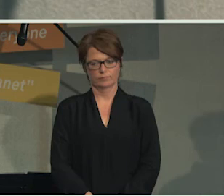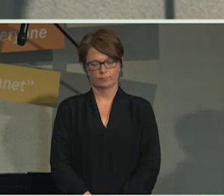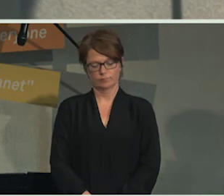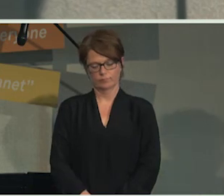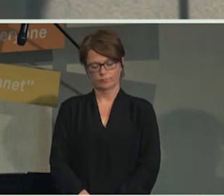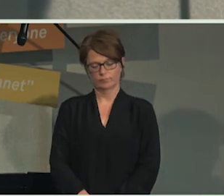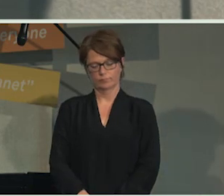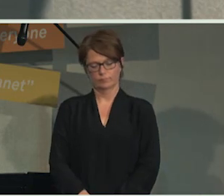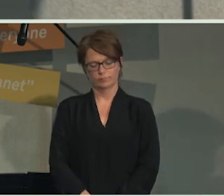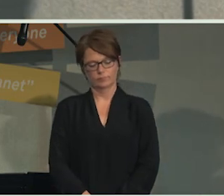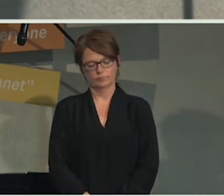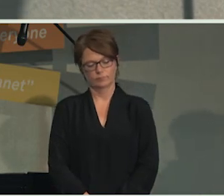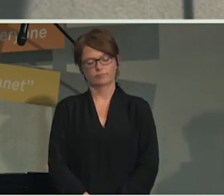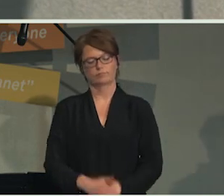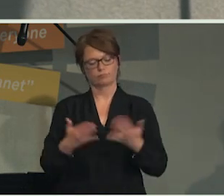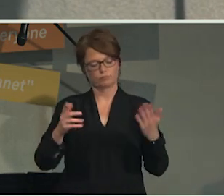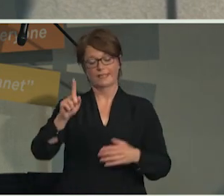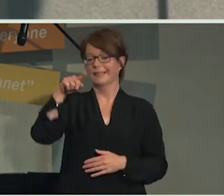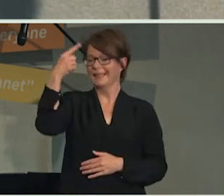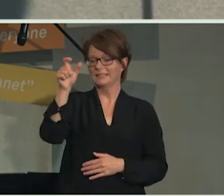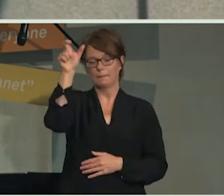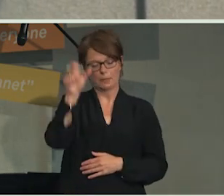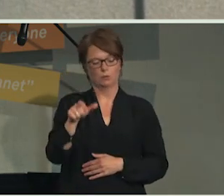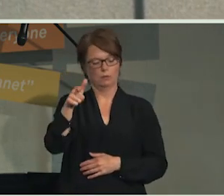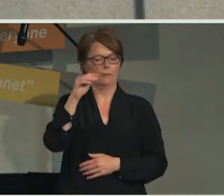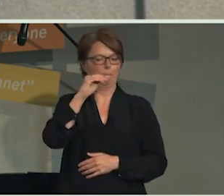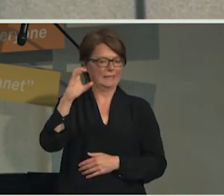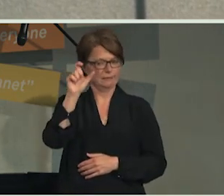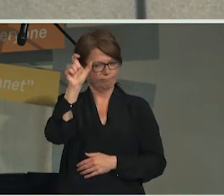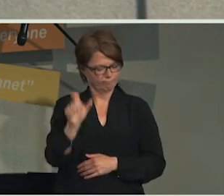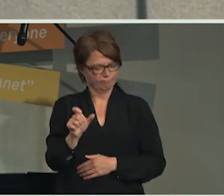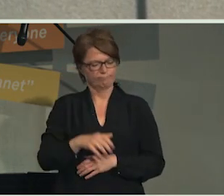POCs, people of color, and LGBTQI+ comedians.